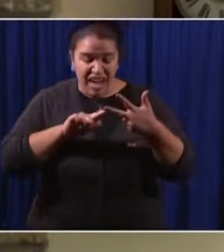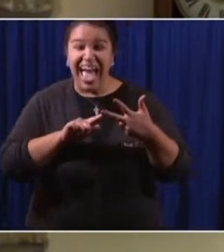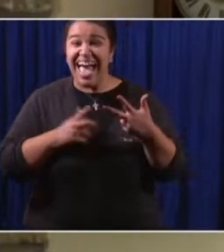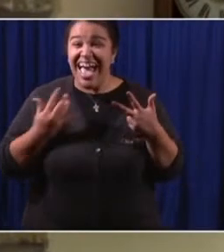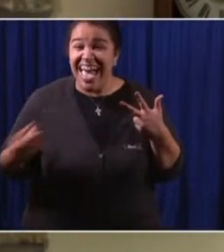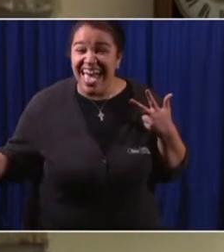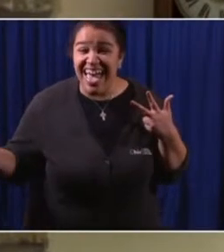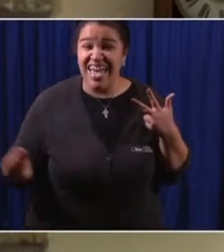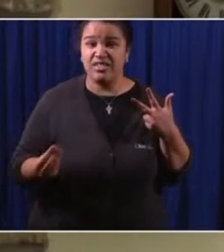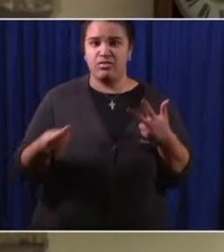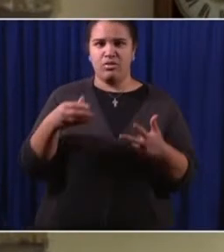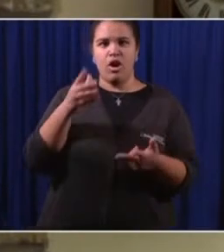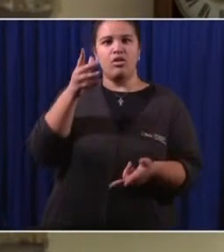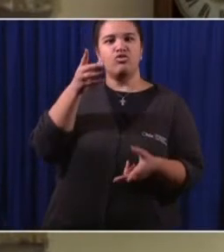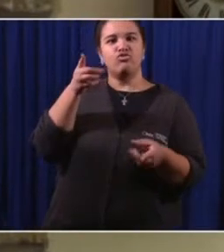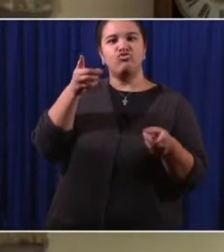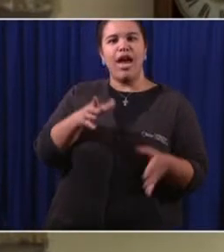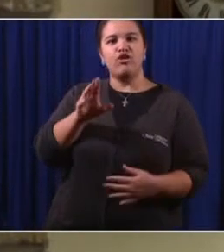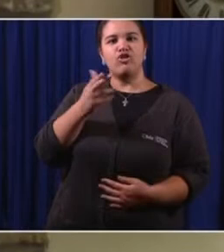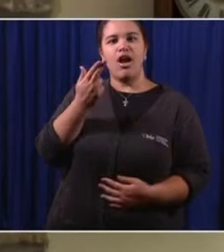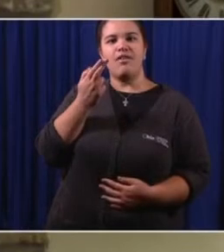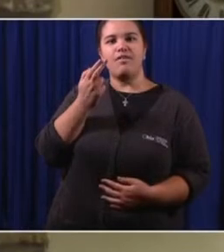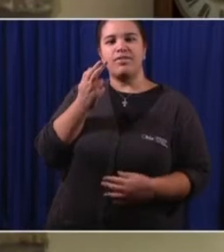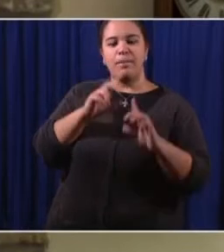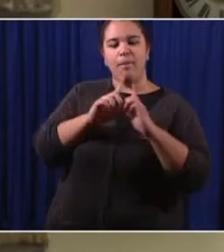of replacing Dr. Amy Acton?